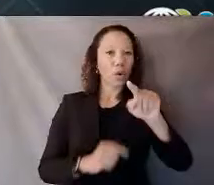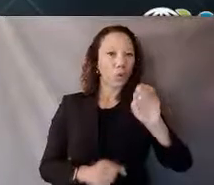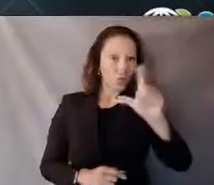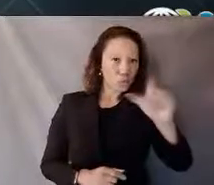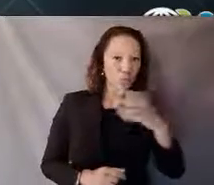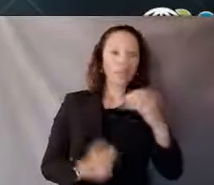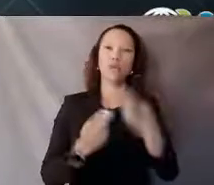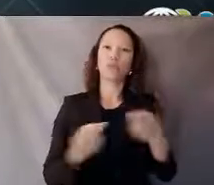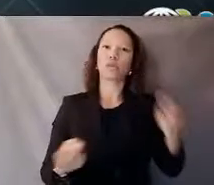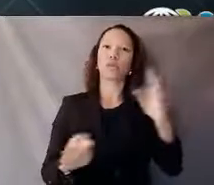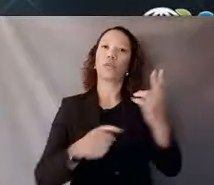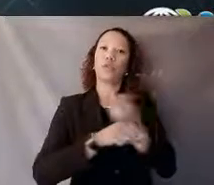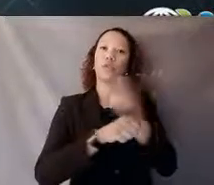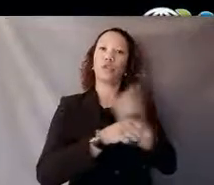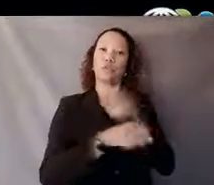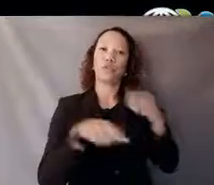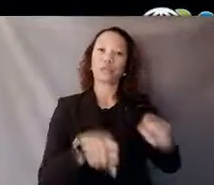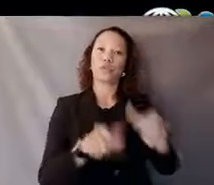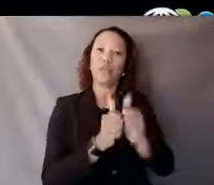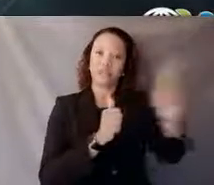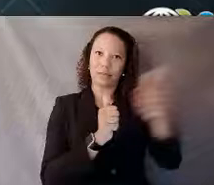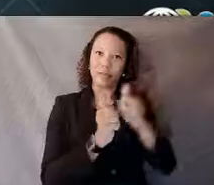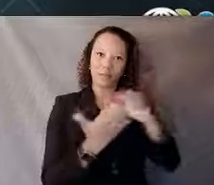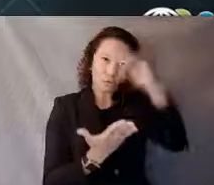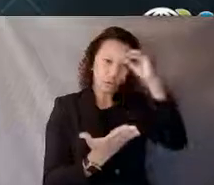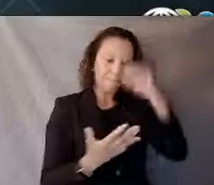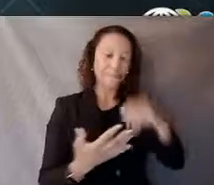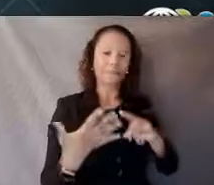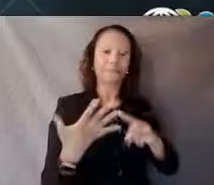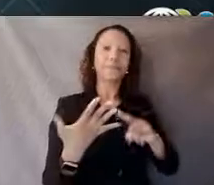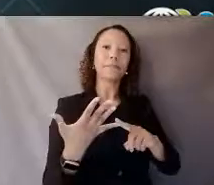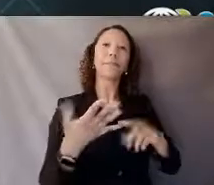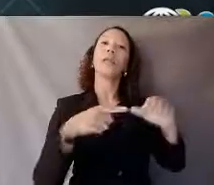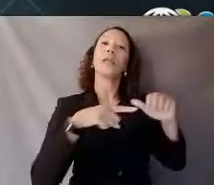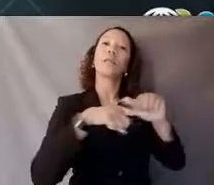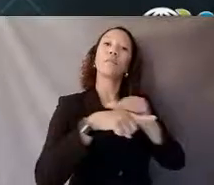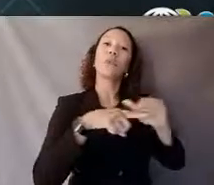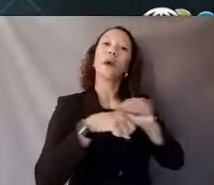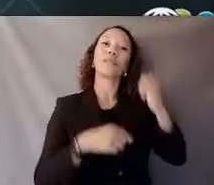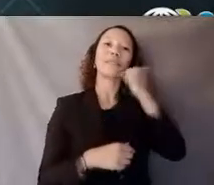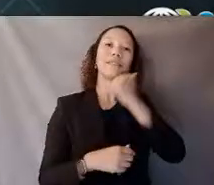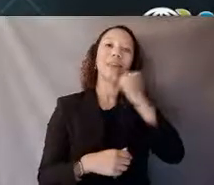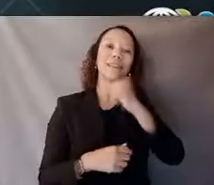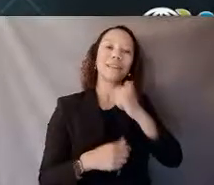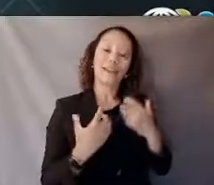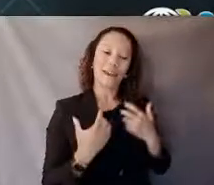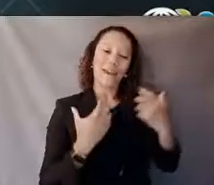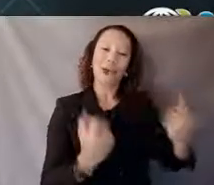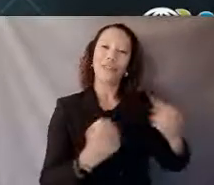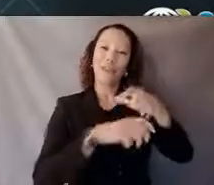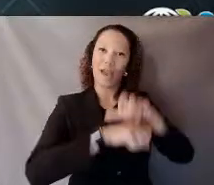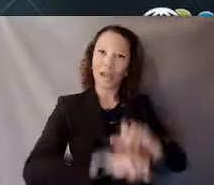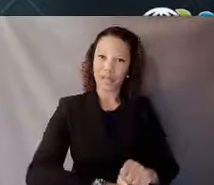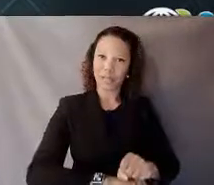be utilized during distance learning. And number 5, practice daily healthy habits. We